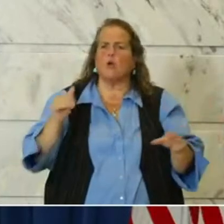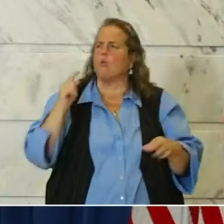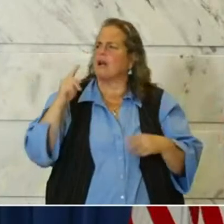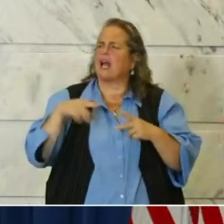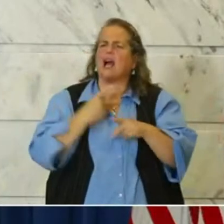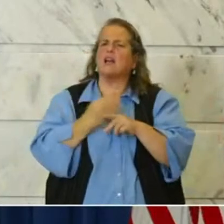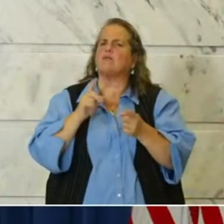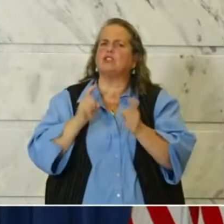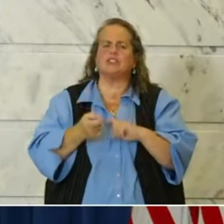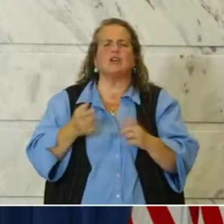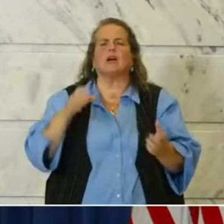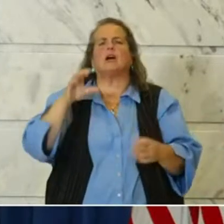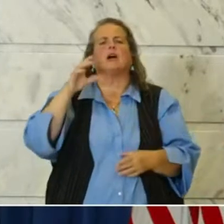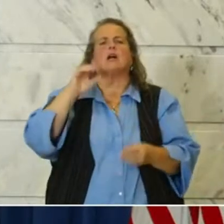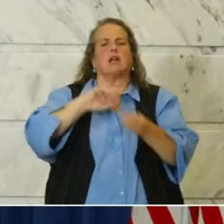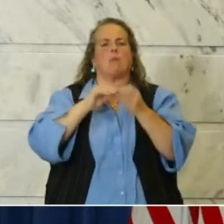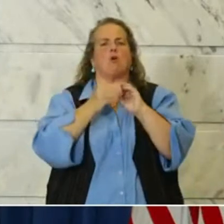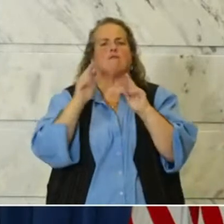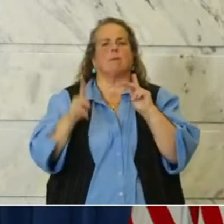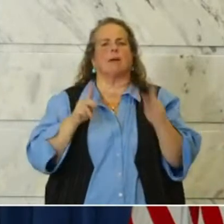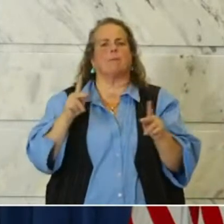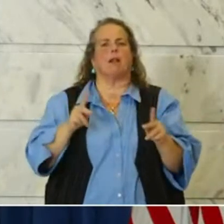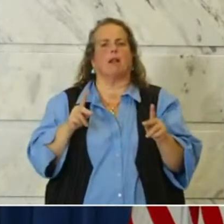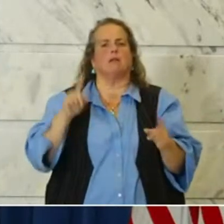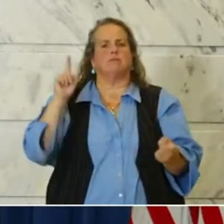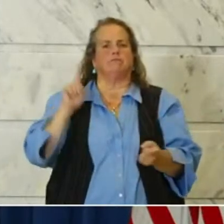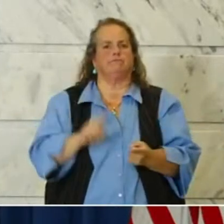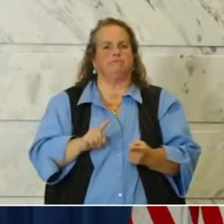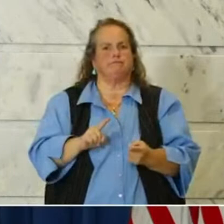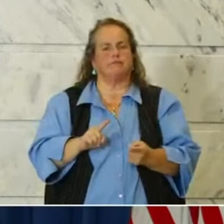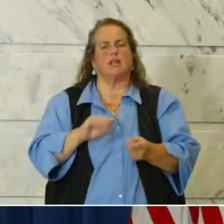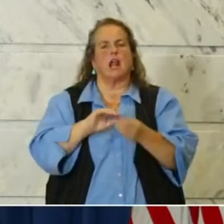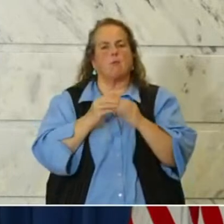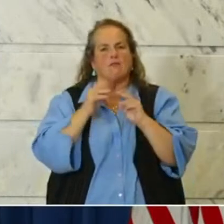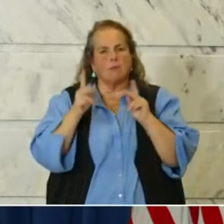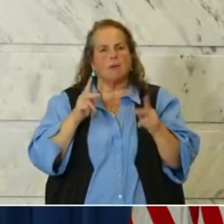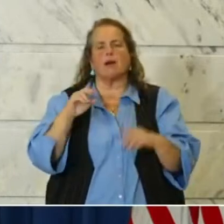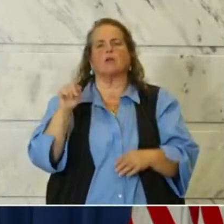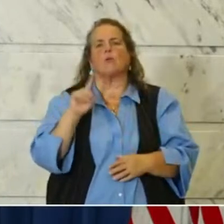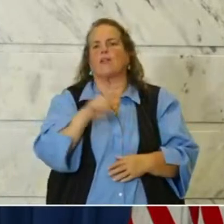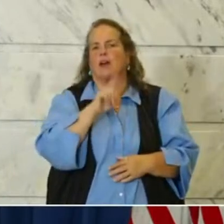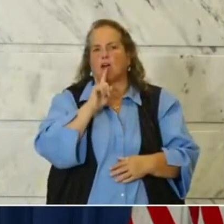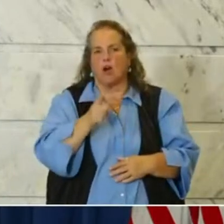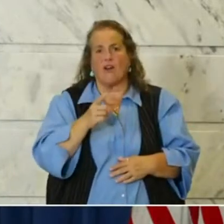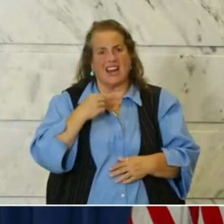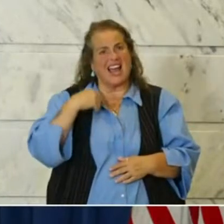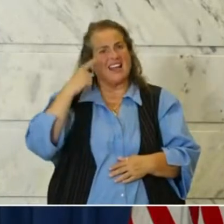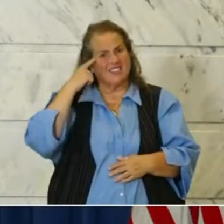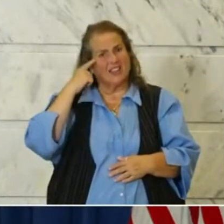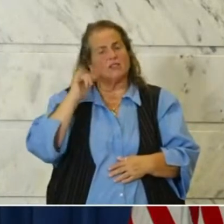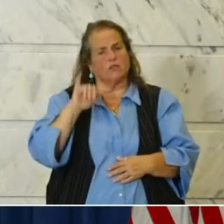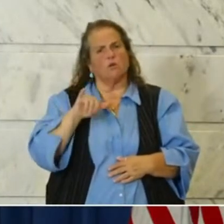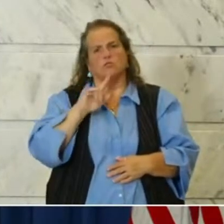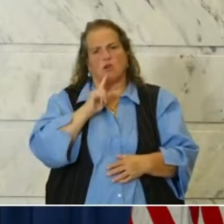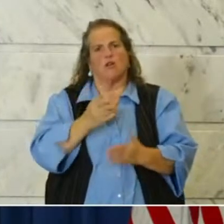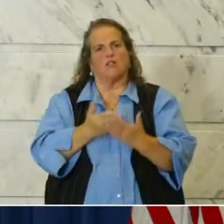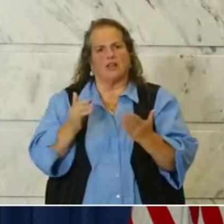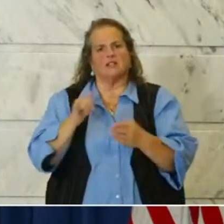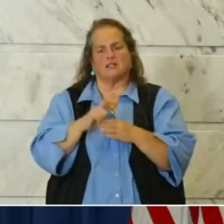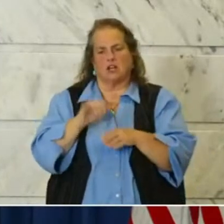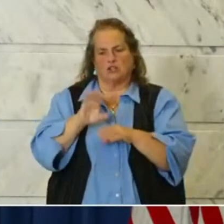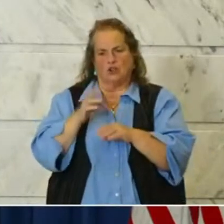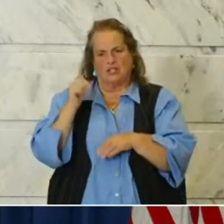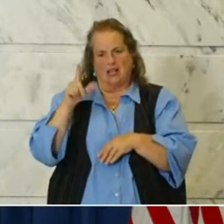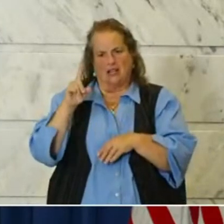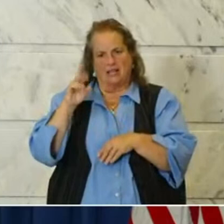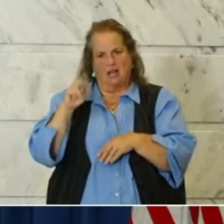We'd look at capacity changes, probably number of people and where they are. And I think those are all things that Churchill is ready